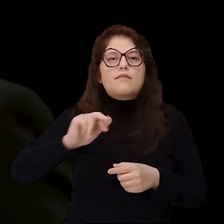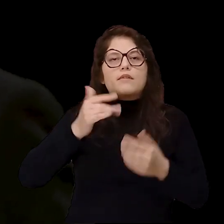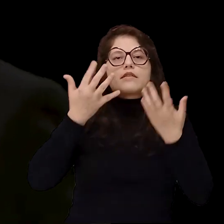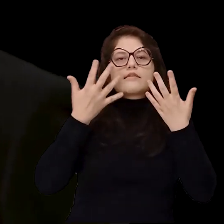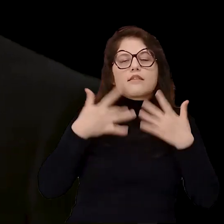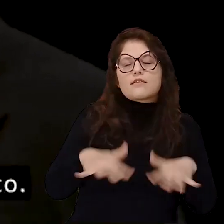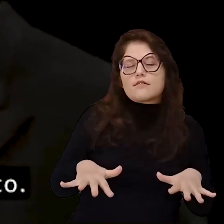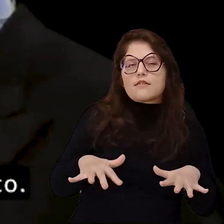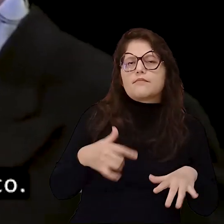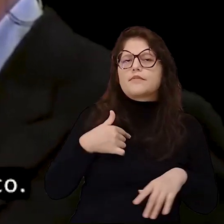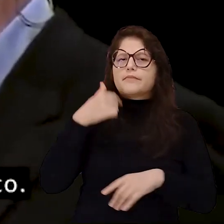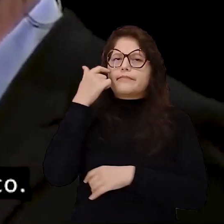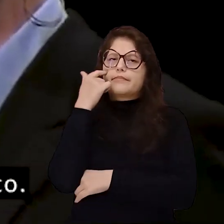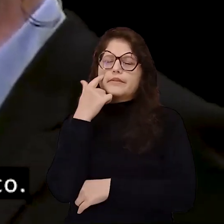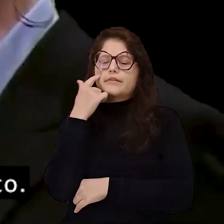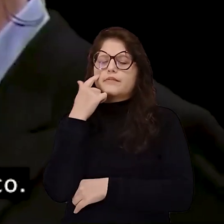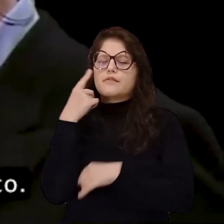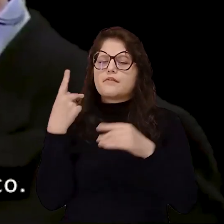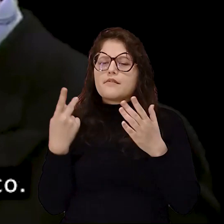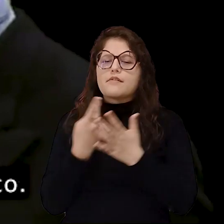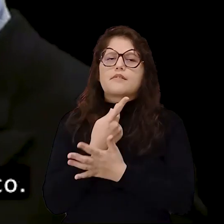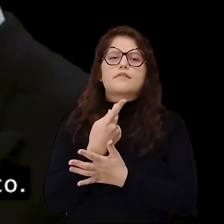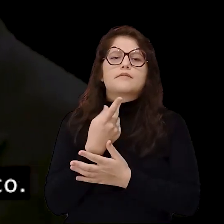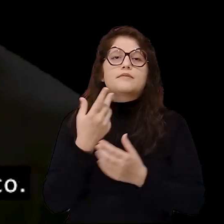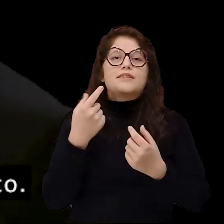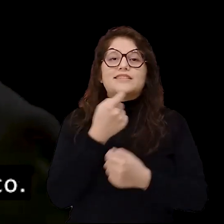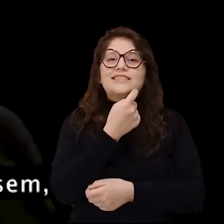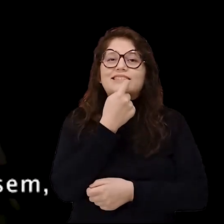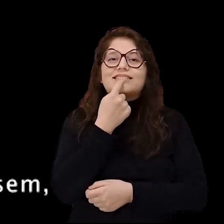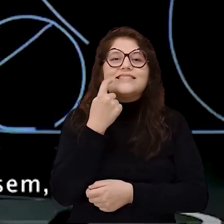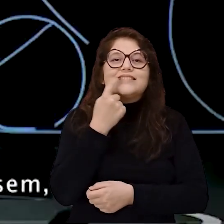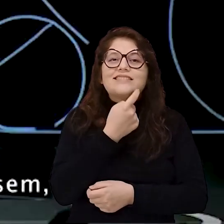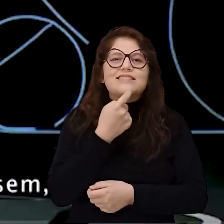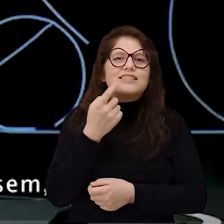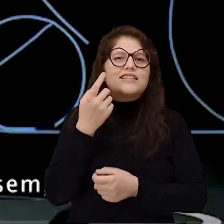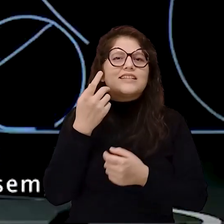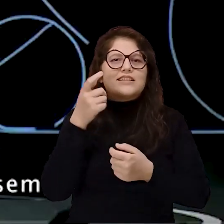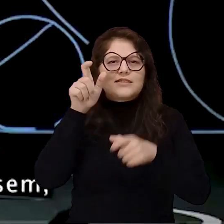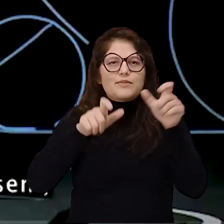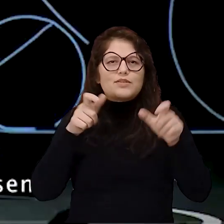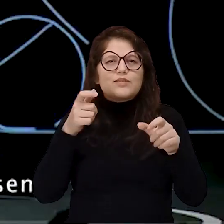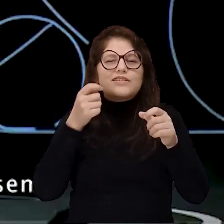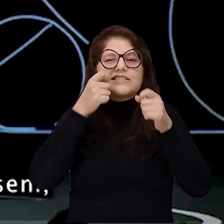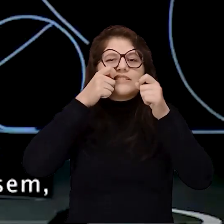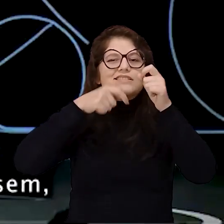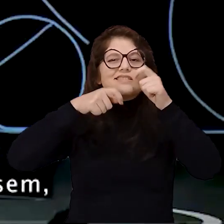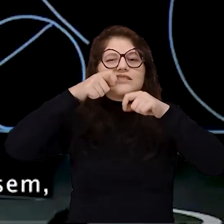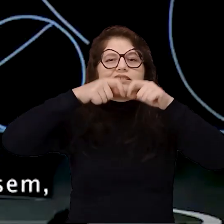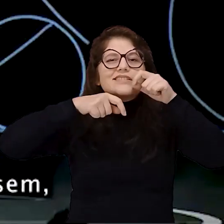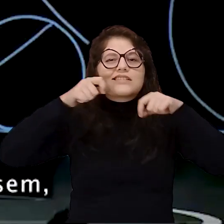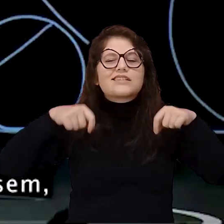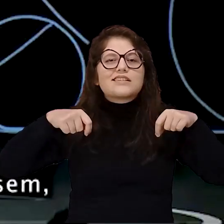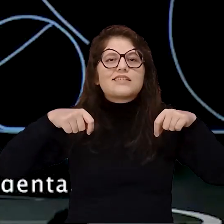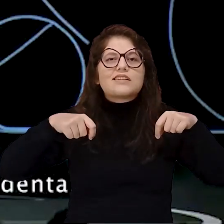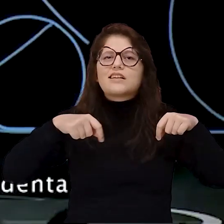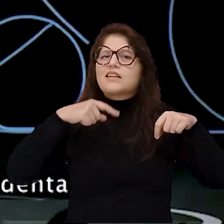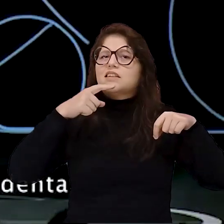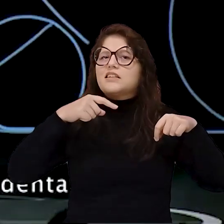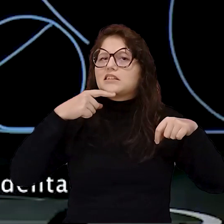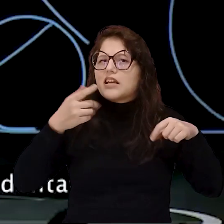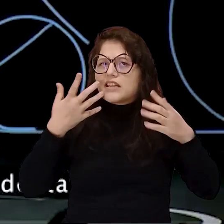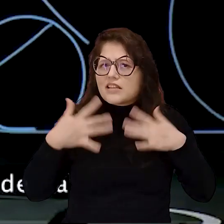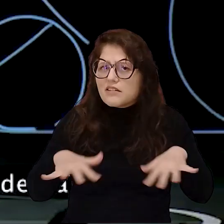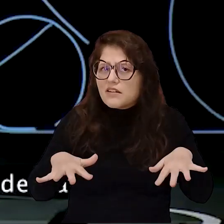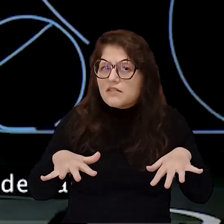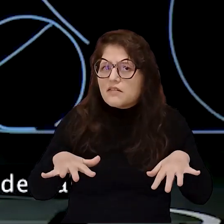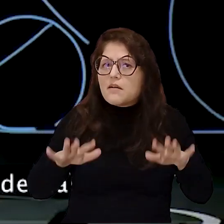natural. And I think that's very misguided. It would be natural for people's teeth to fall out, but there is